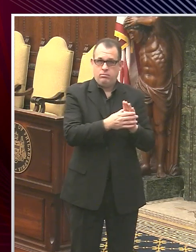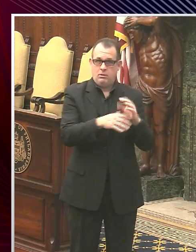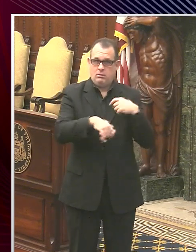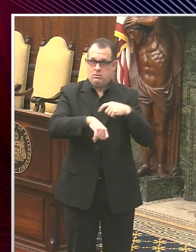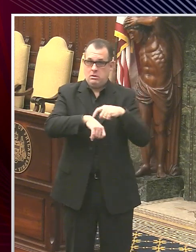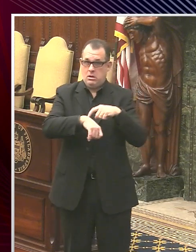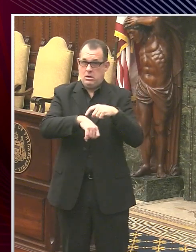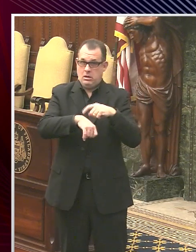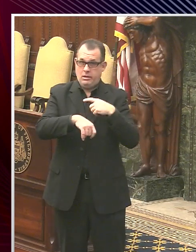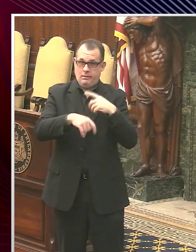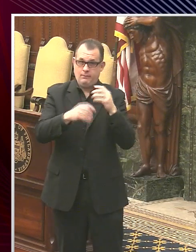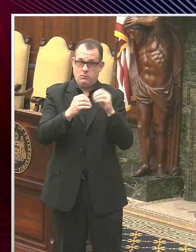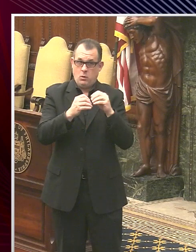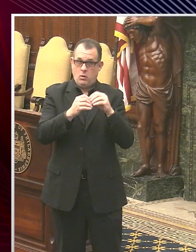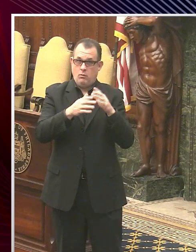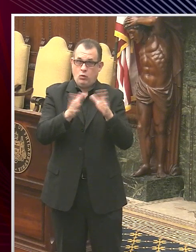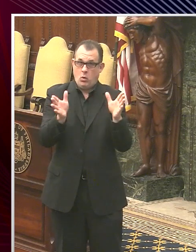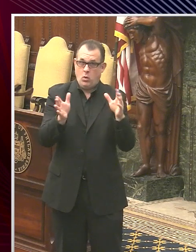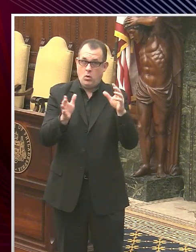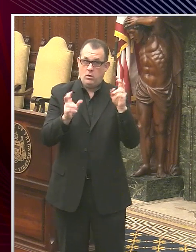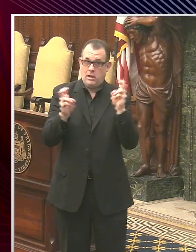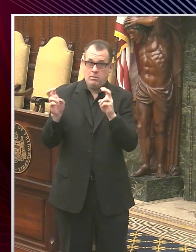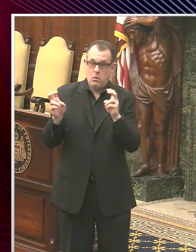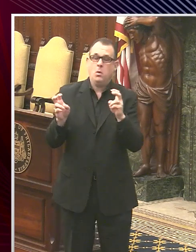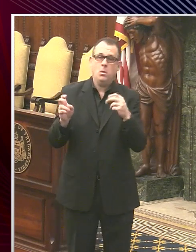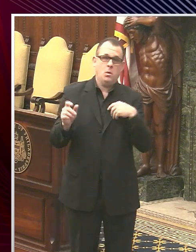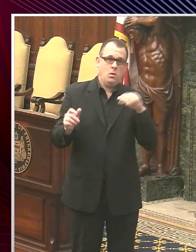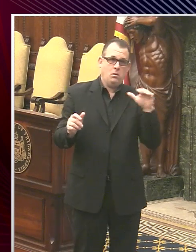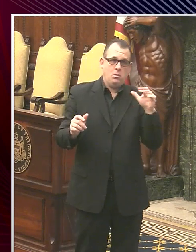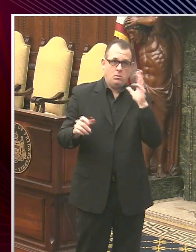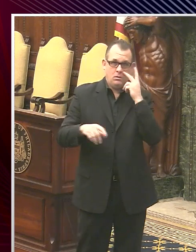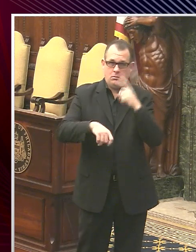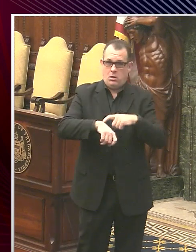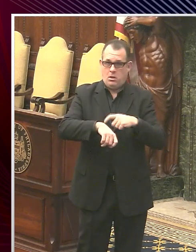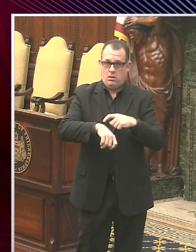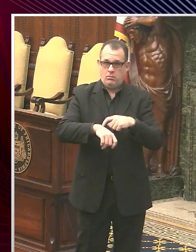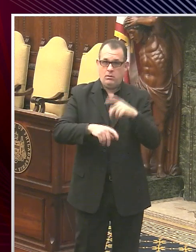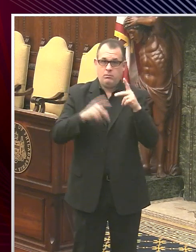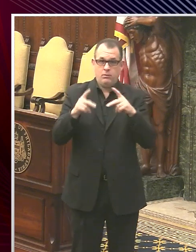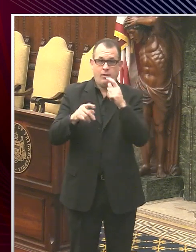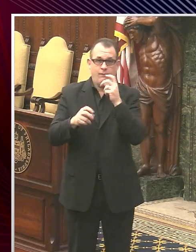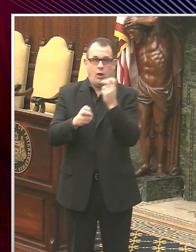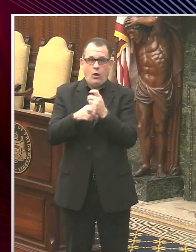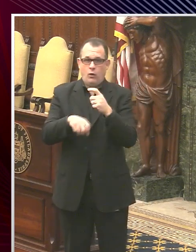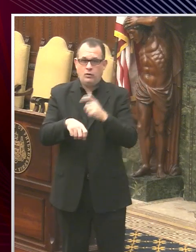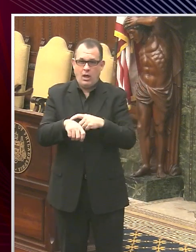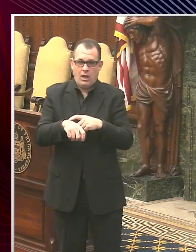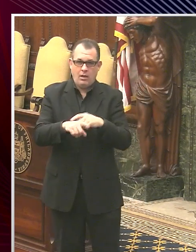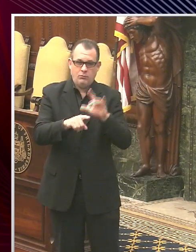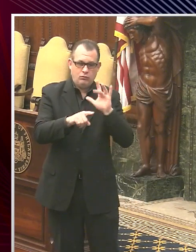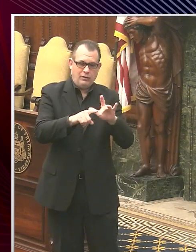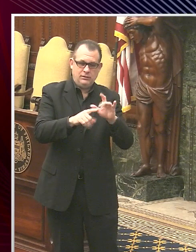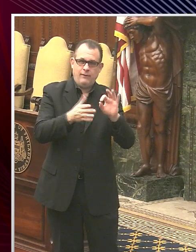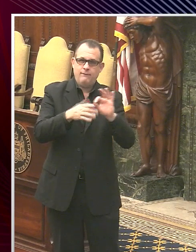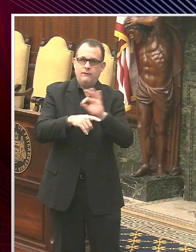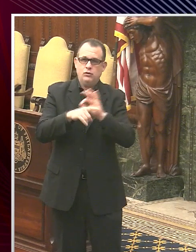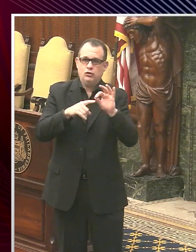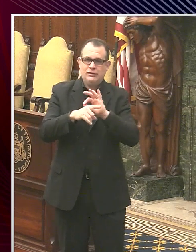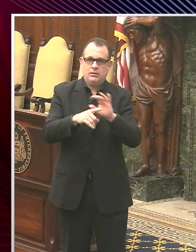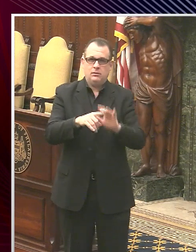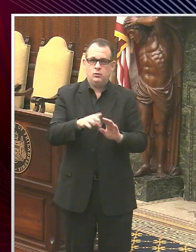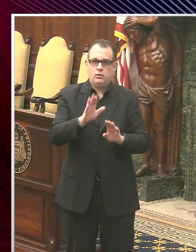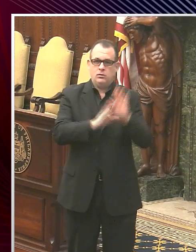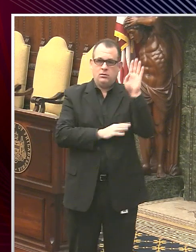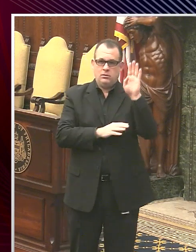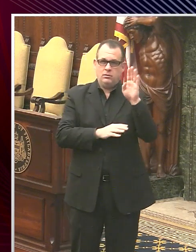broader topics. I also know that a few people were having issues with the raise your hand function. So if you sent me a note in the chat